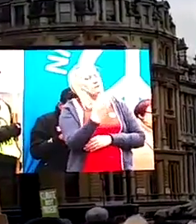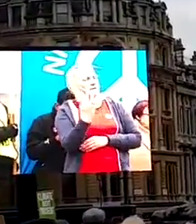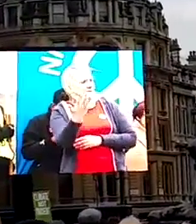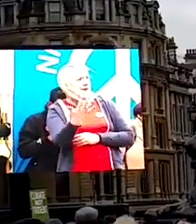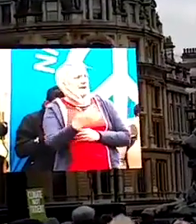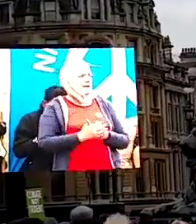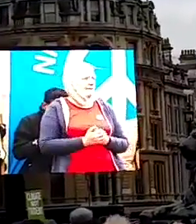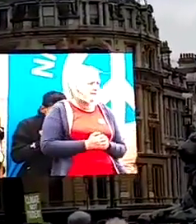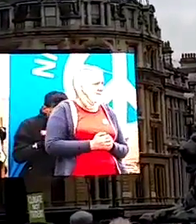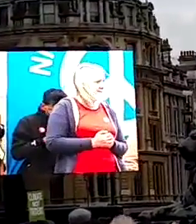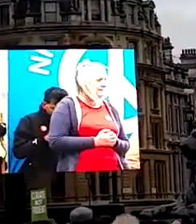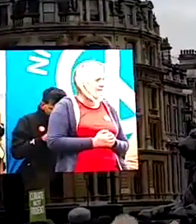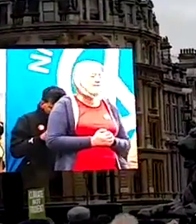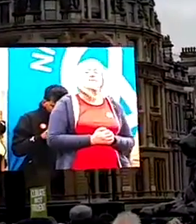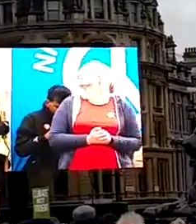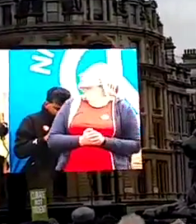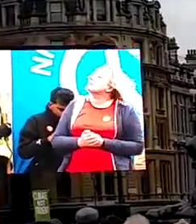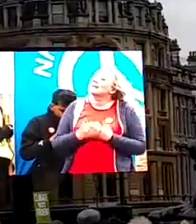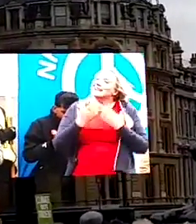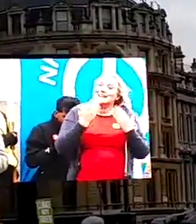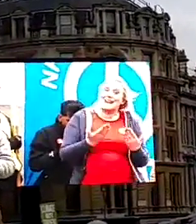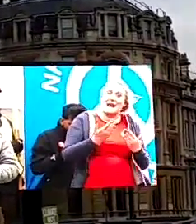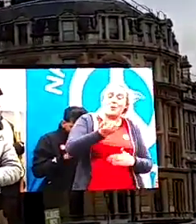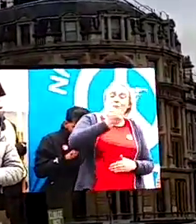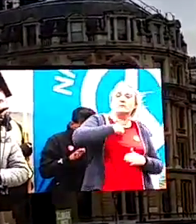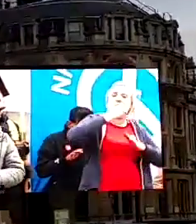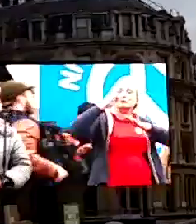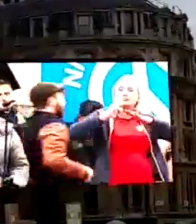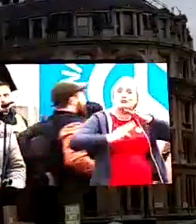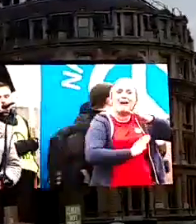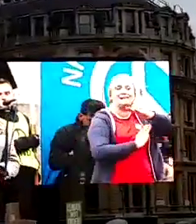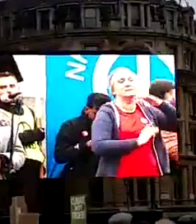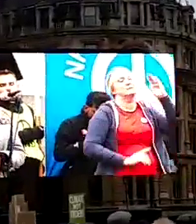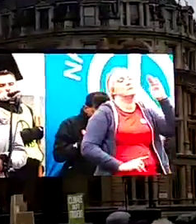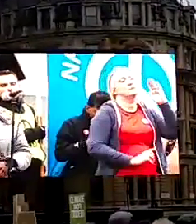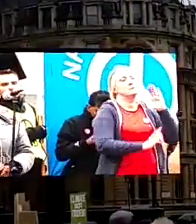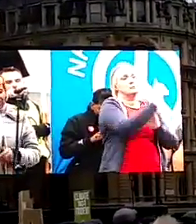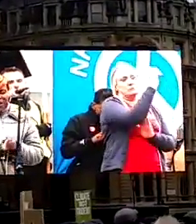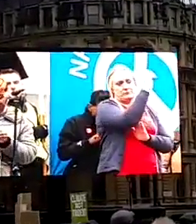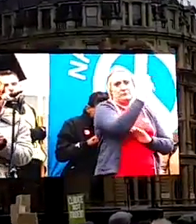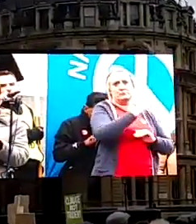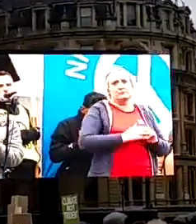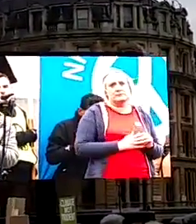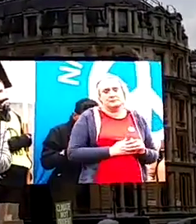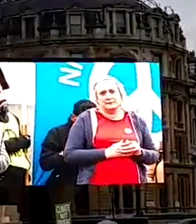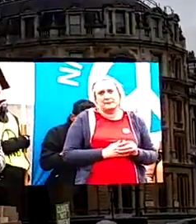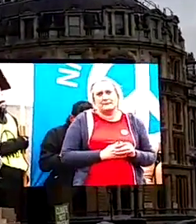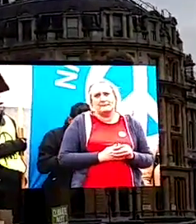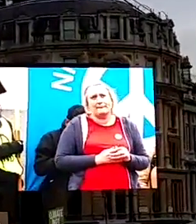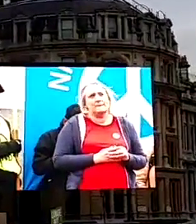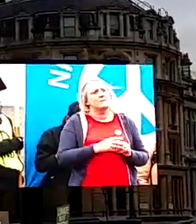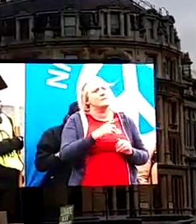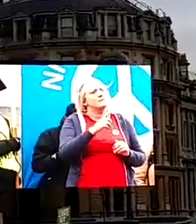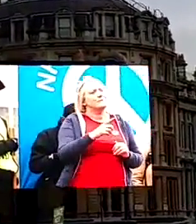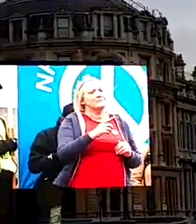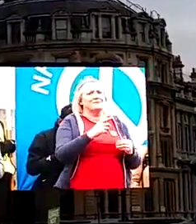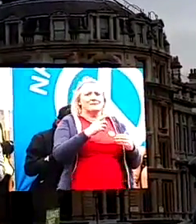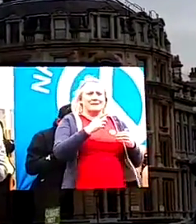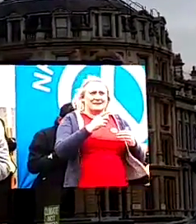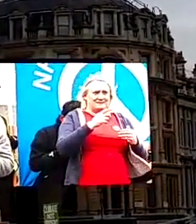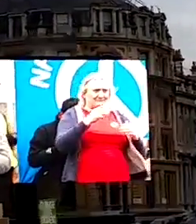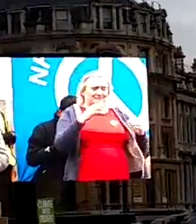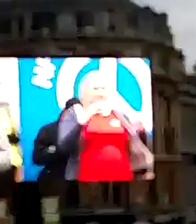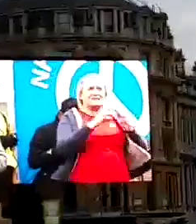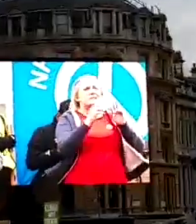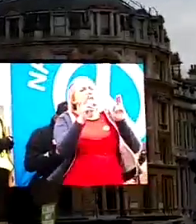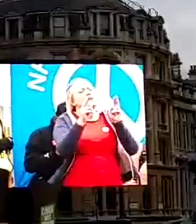1945. Today, our Trident nuclear weapon system, not just a British system, is a part of an